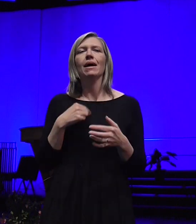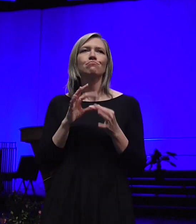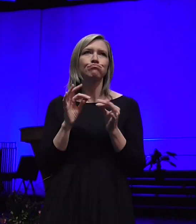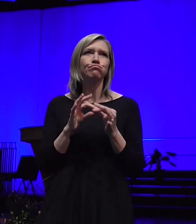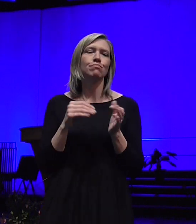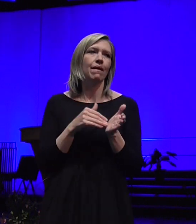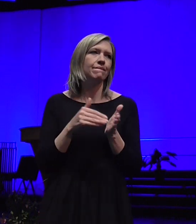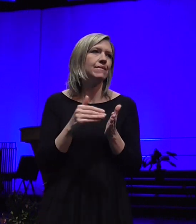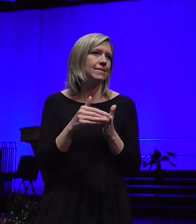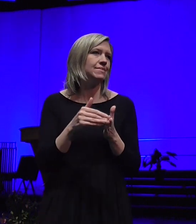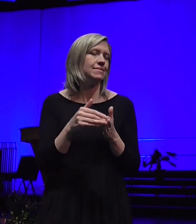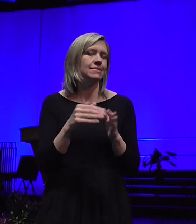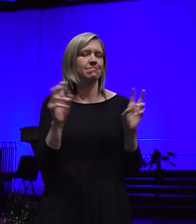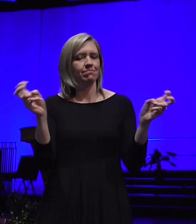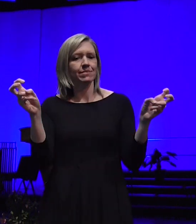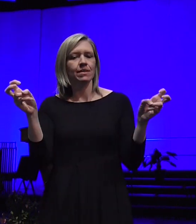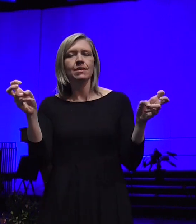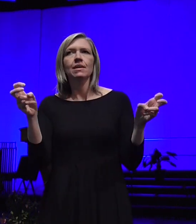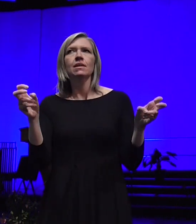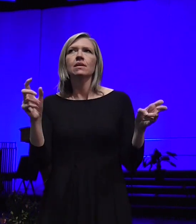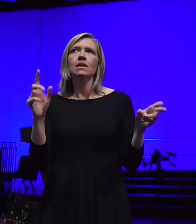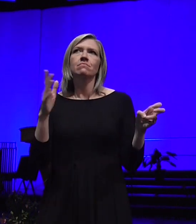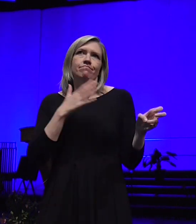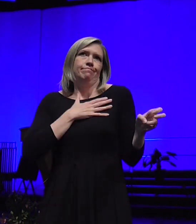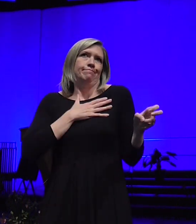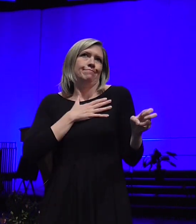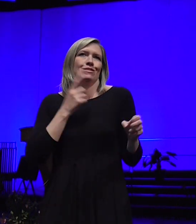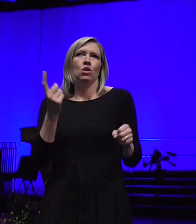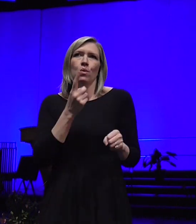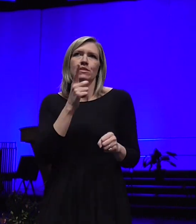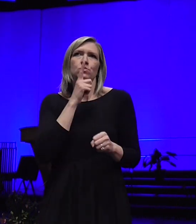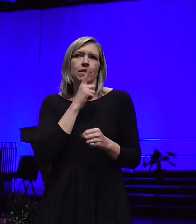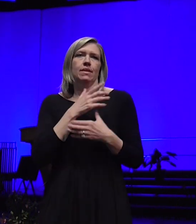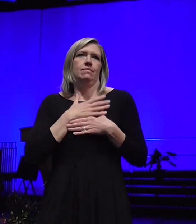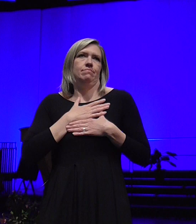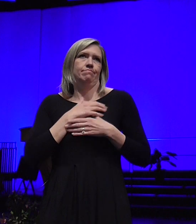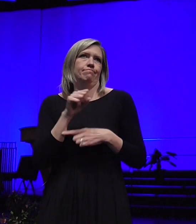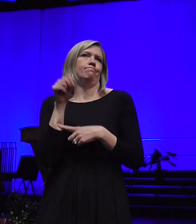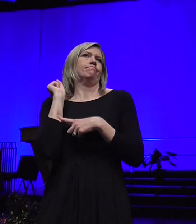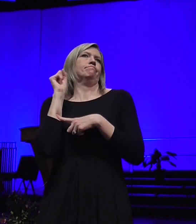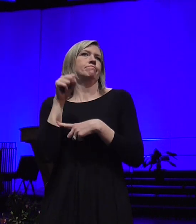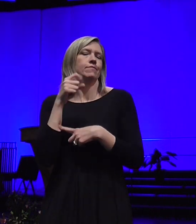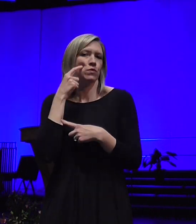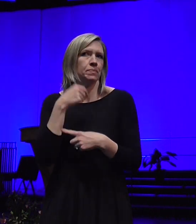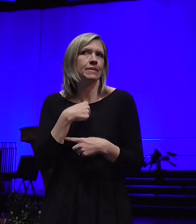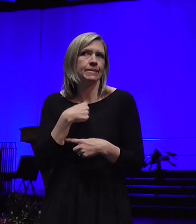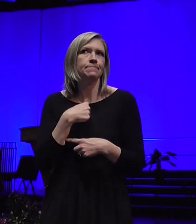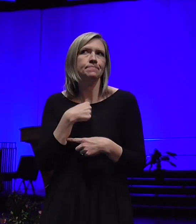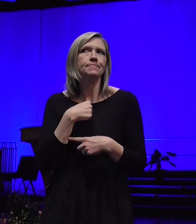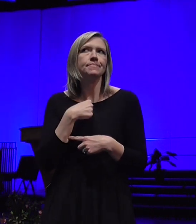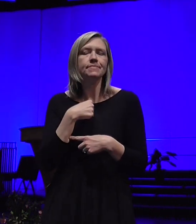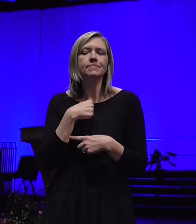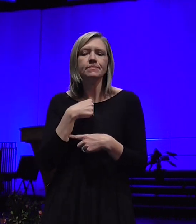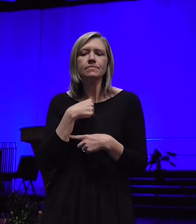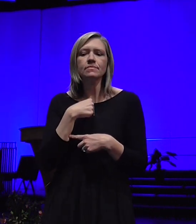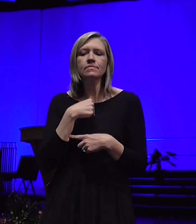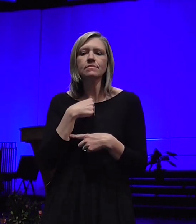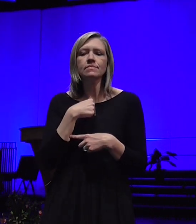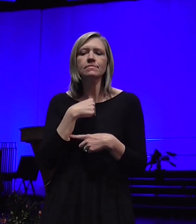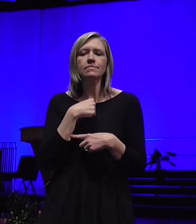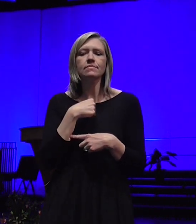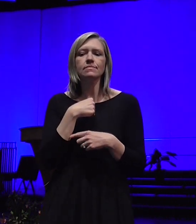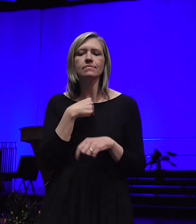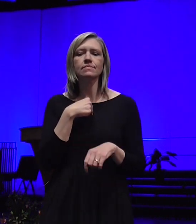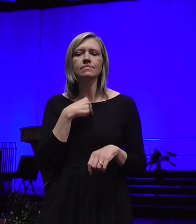before on a Sunday, and it's just, it has always meant so much to me. And I just